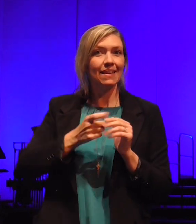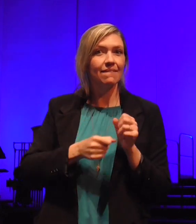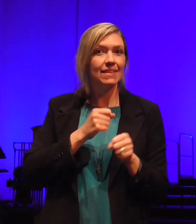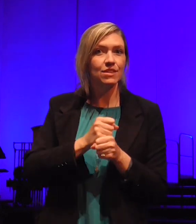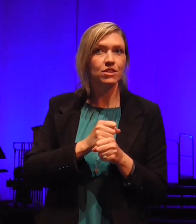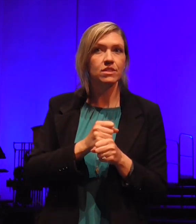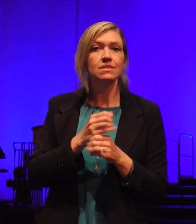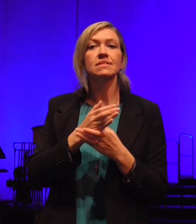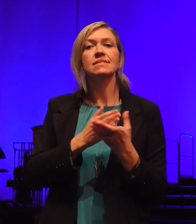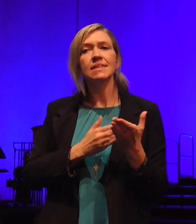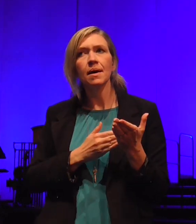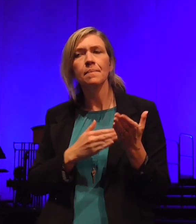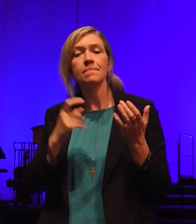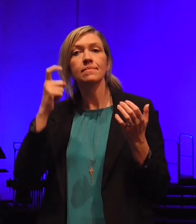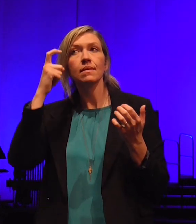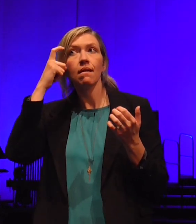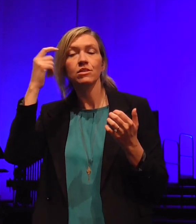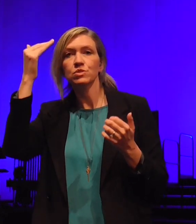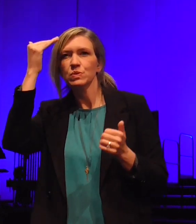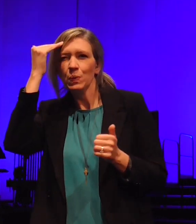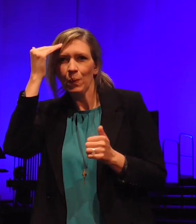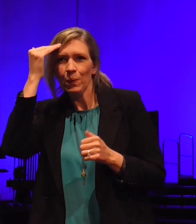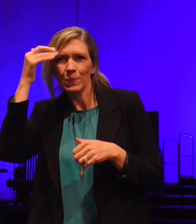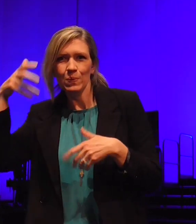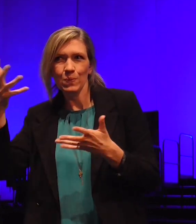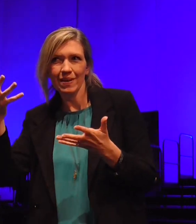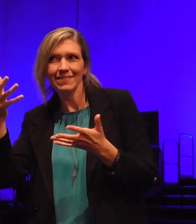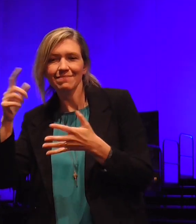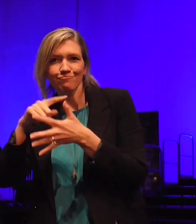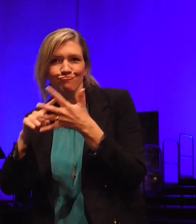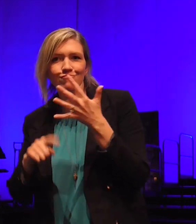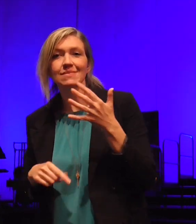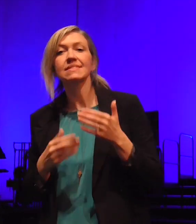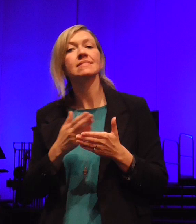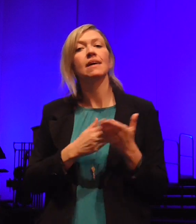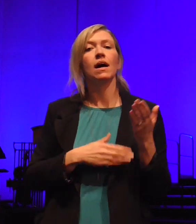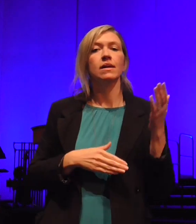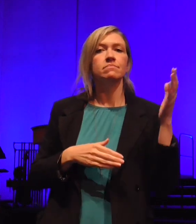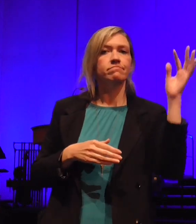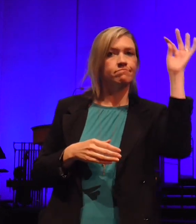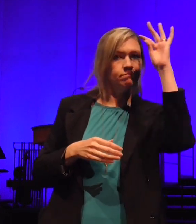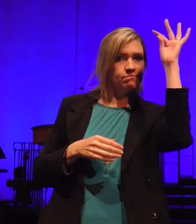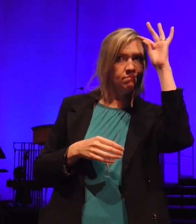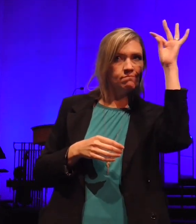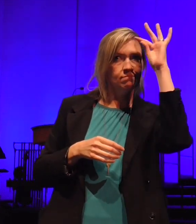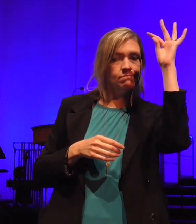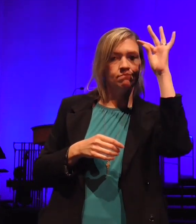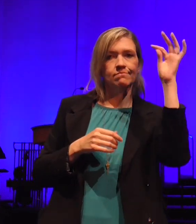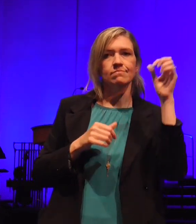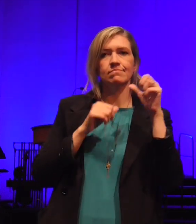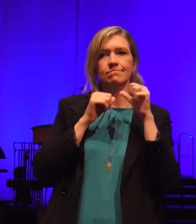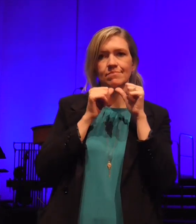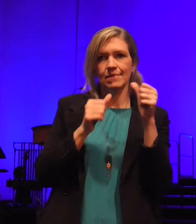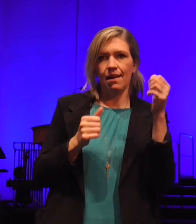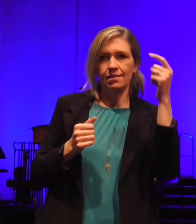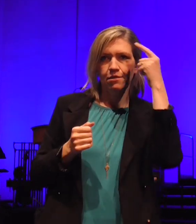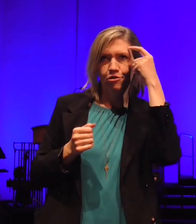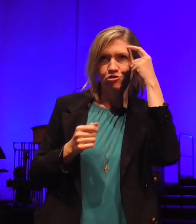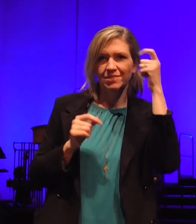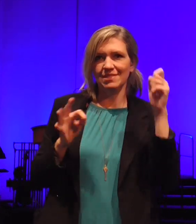the year. Some of us are conscious of what they are, and some of us are not conscious of what they